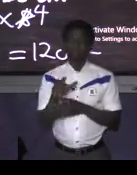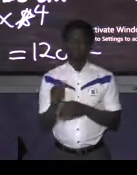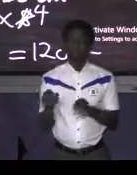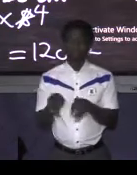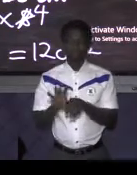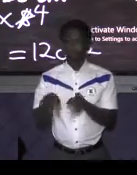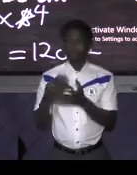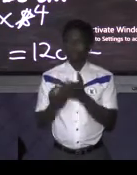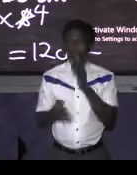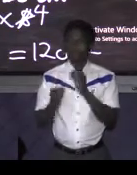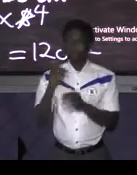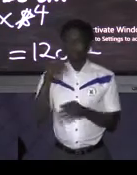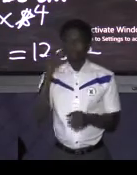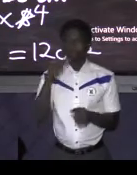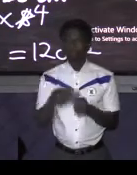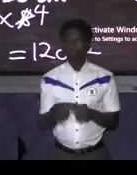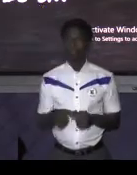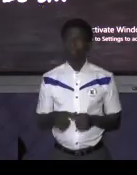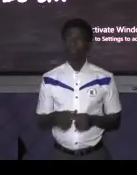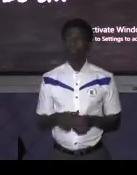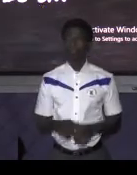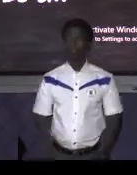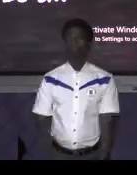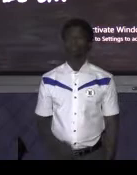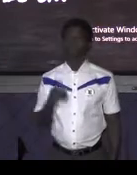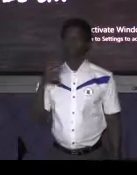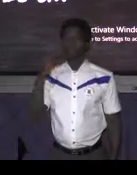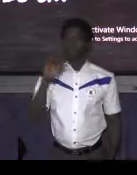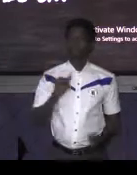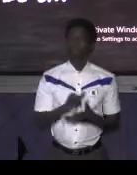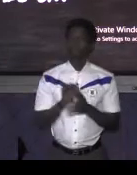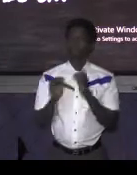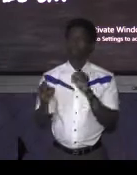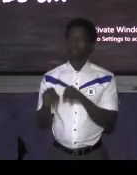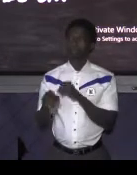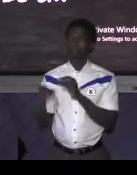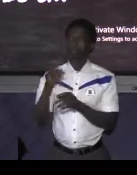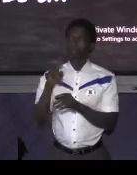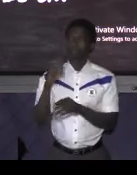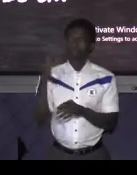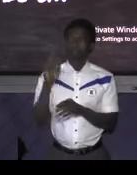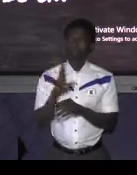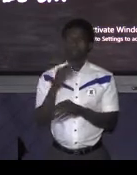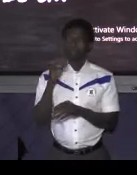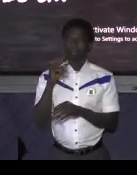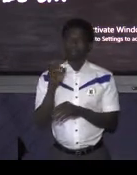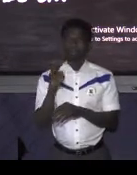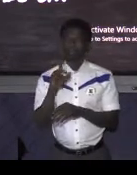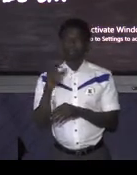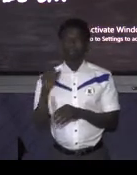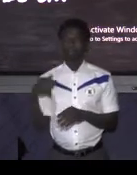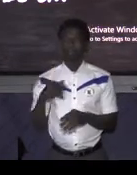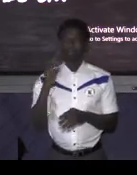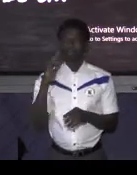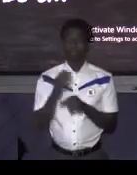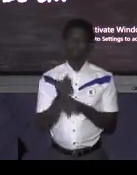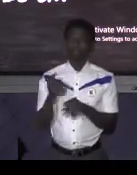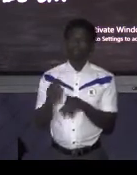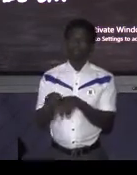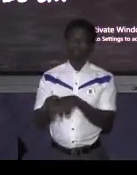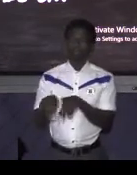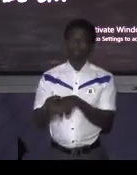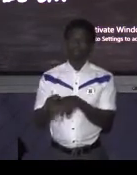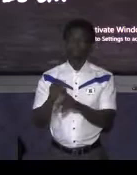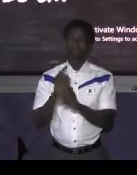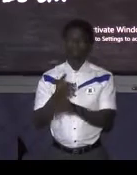so let me just redo all this. And you will see that even if we use the formula of a trapezium, we will still get the same answer.